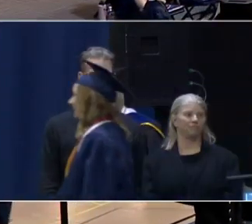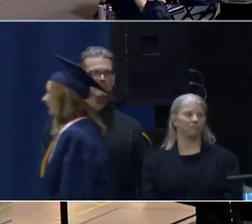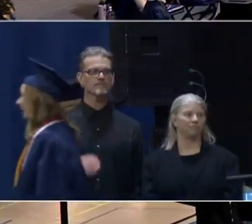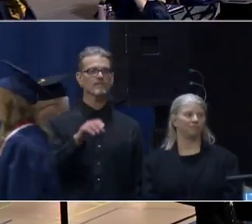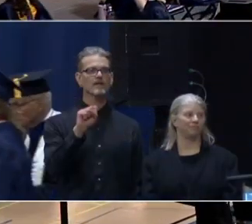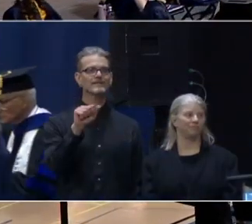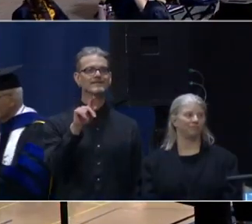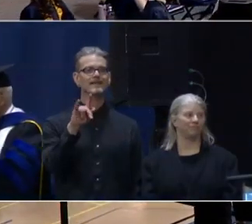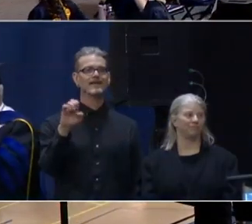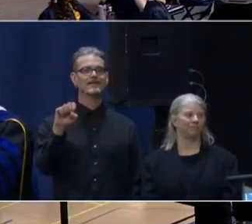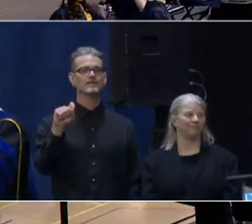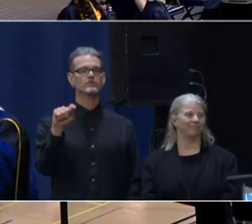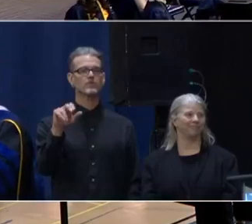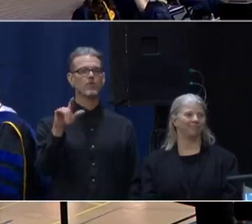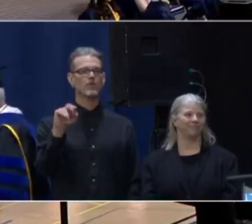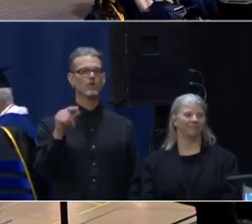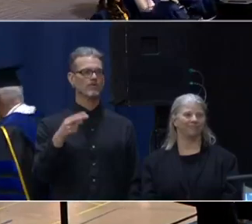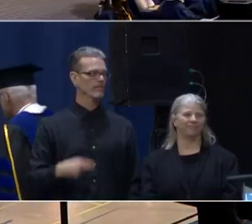Sadie Stewart.